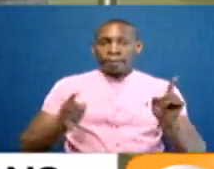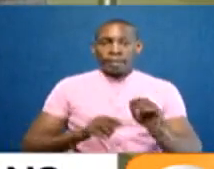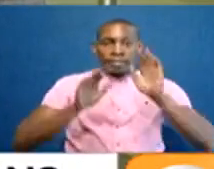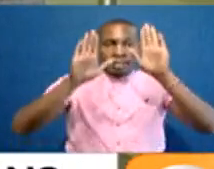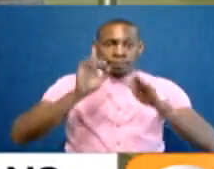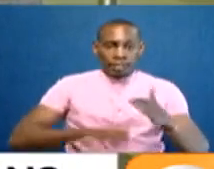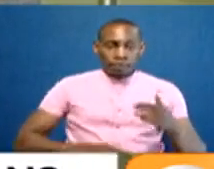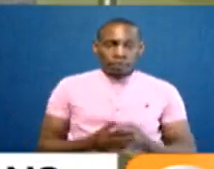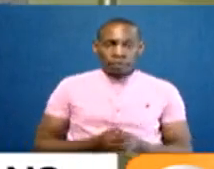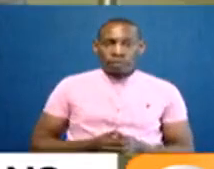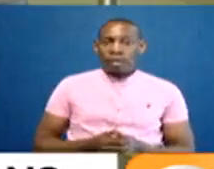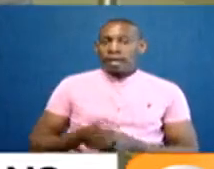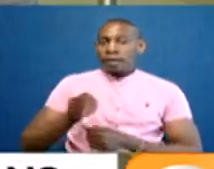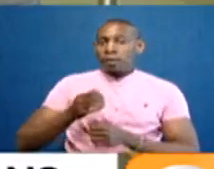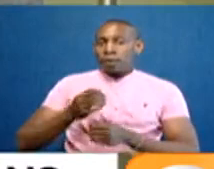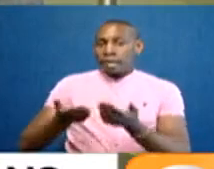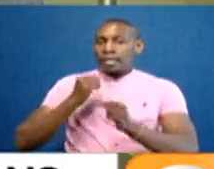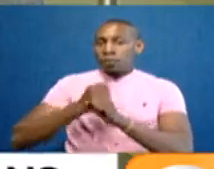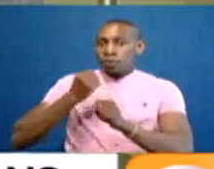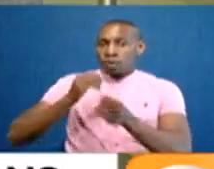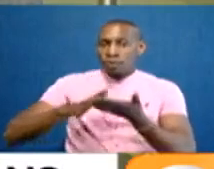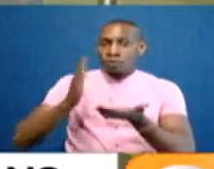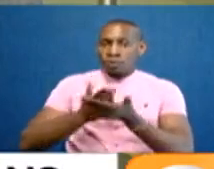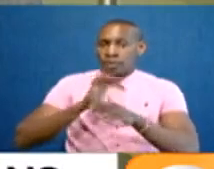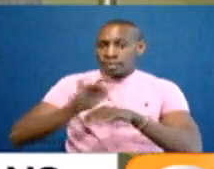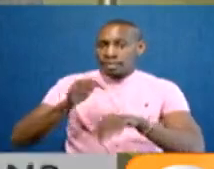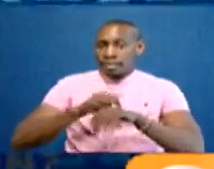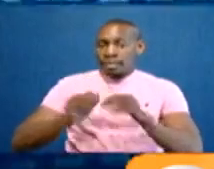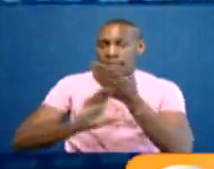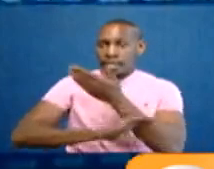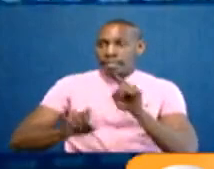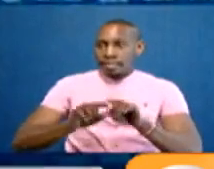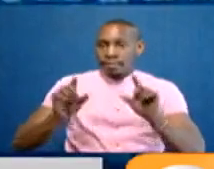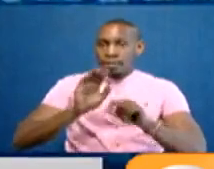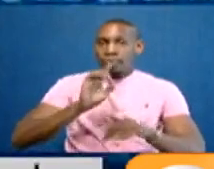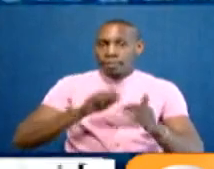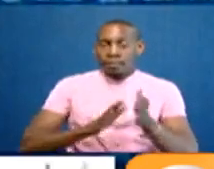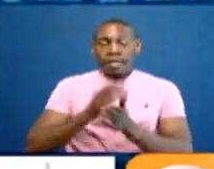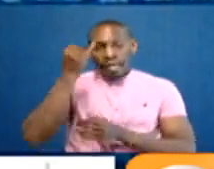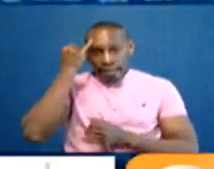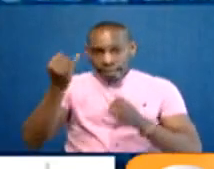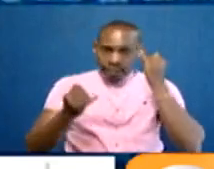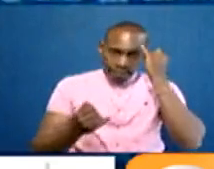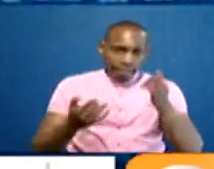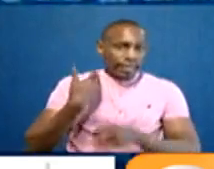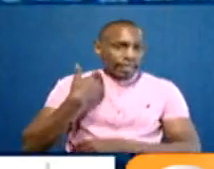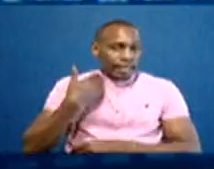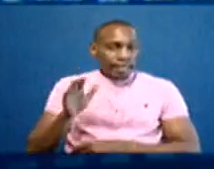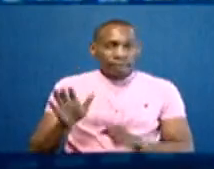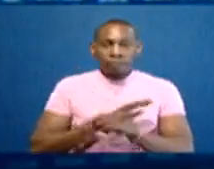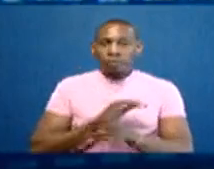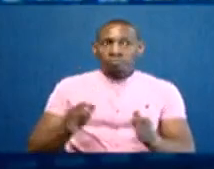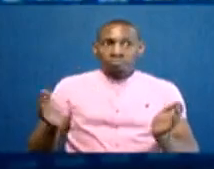what you said is that they need to do more. Mm-hmm. This is a very sensitive time for the country. And like you said, that idea that hateful,